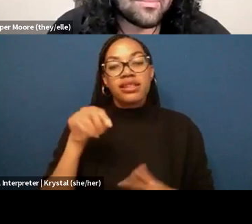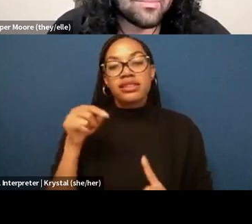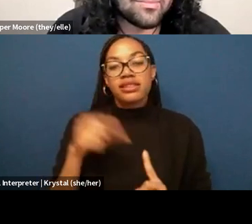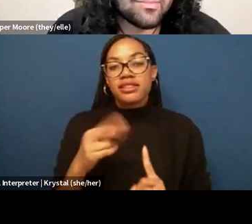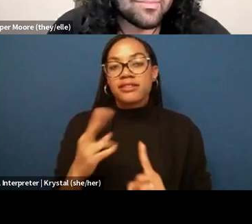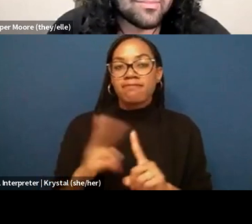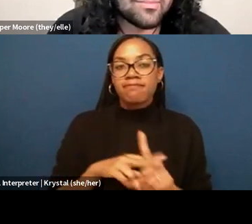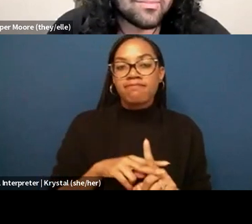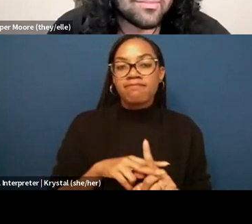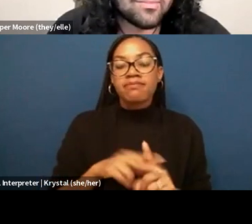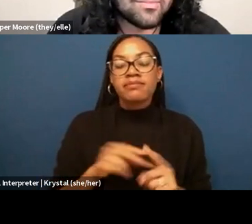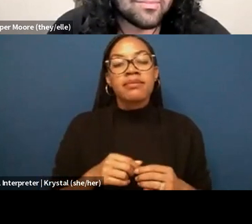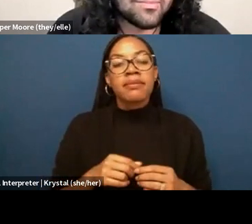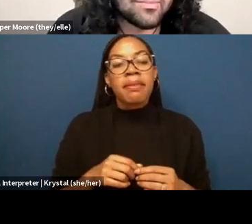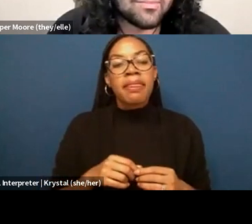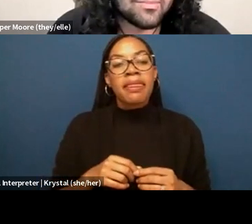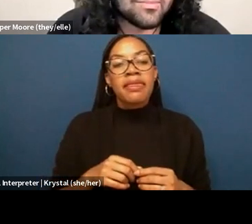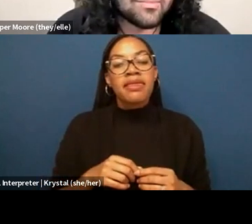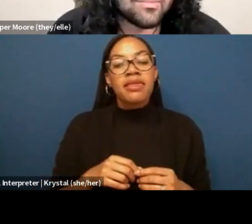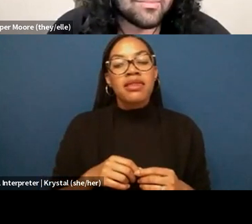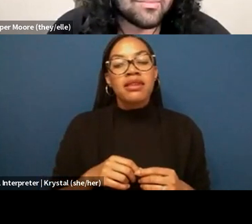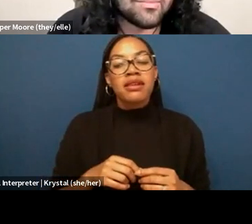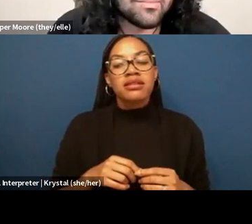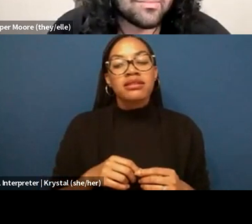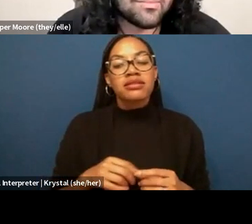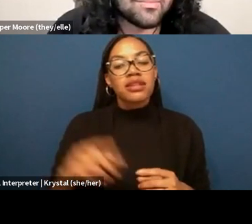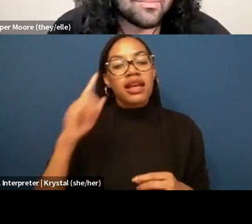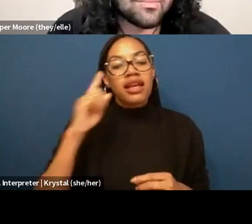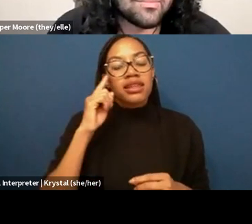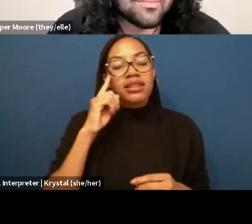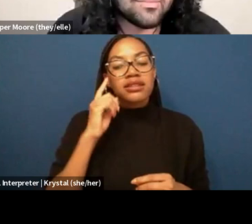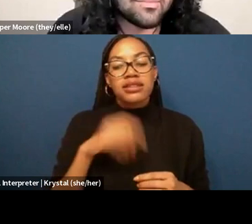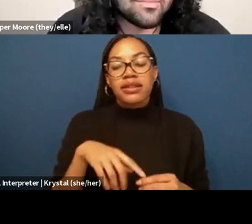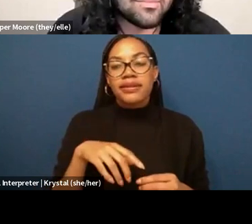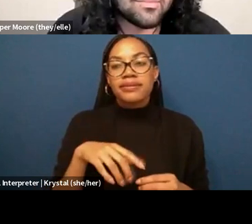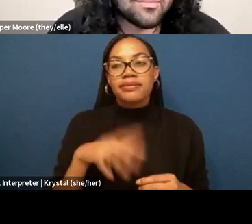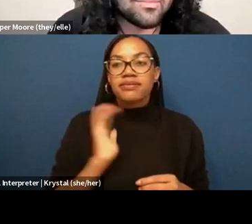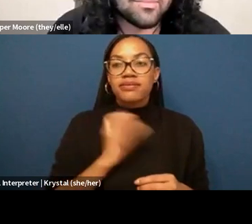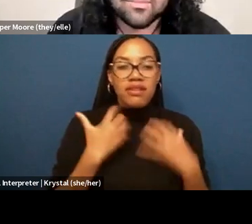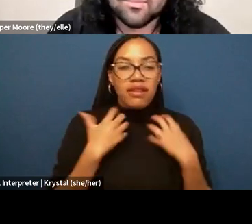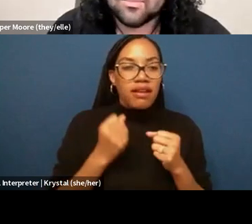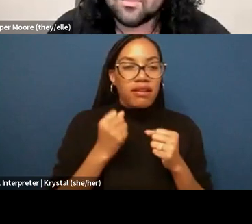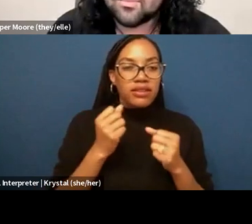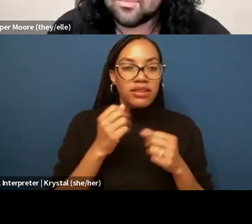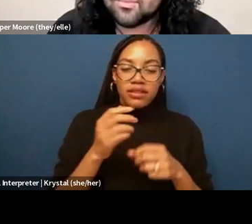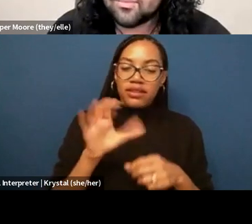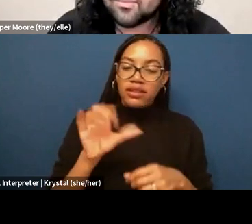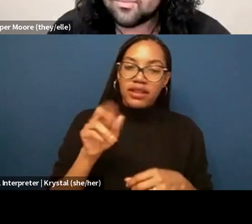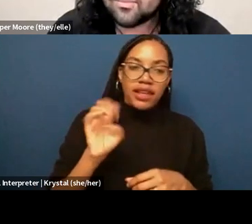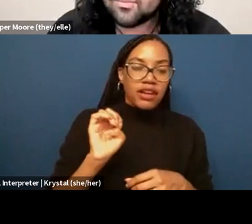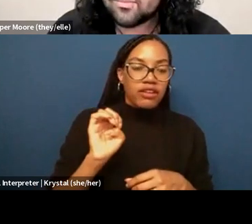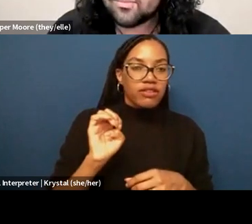I think that much of the in our healthcare innovation has emphasis